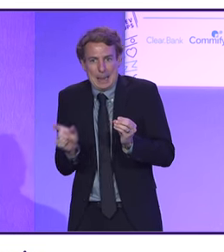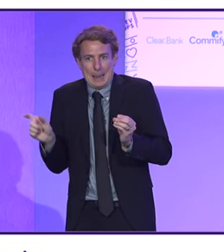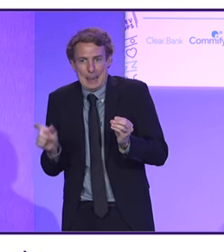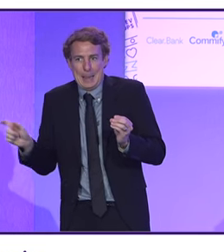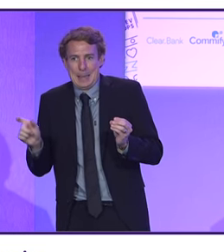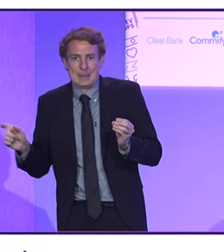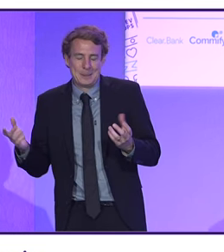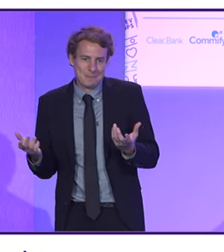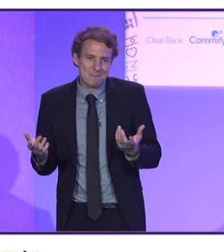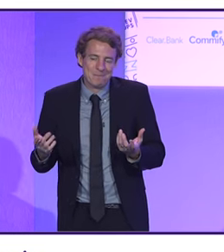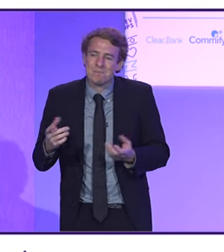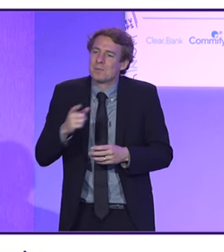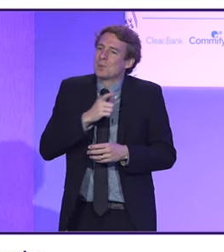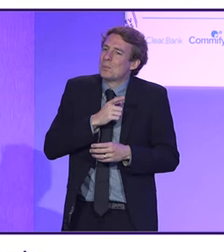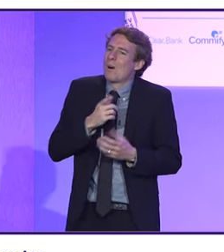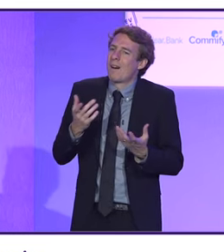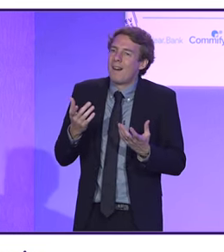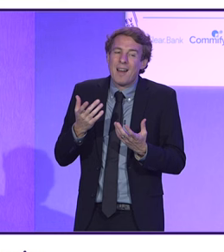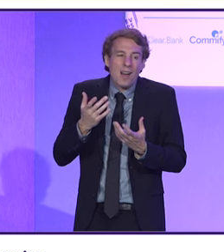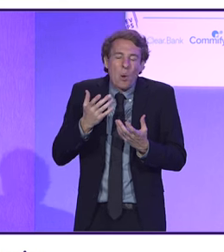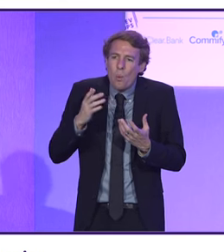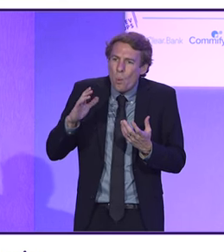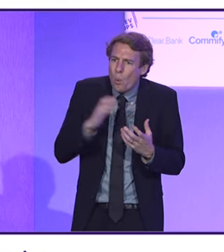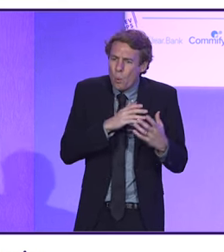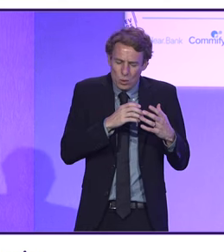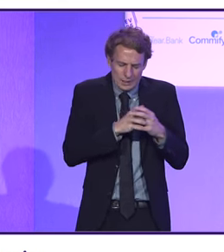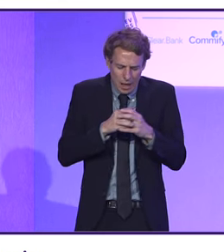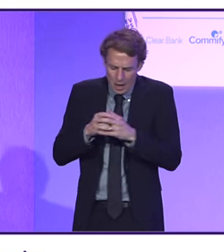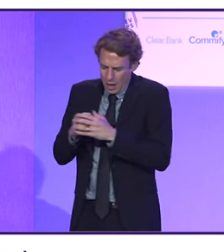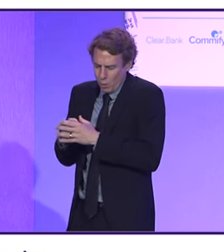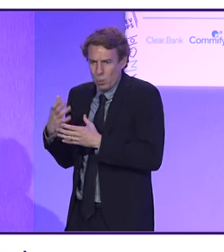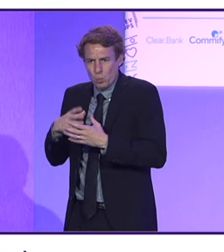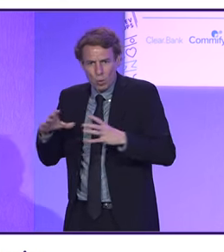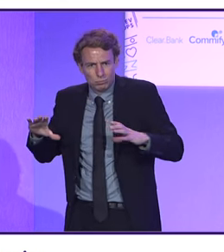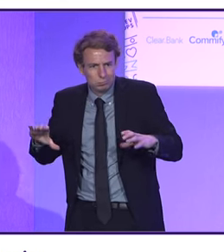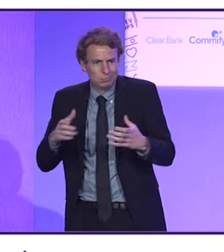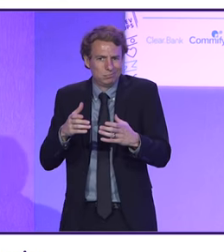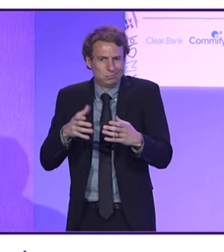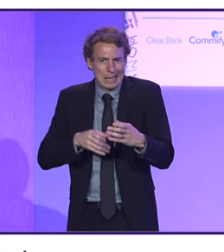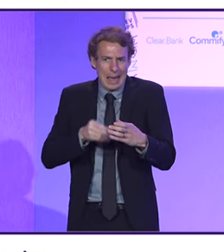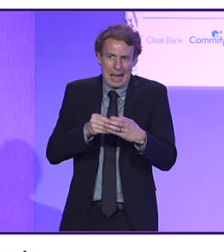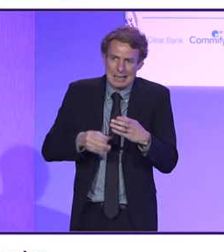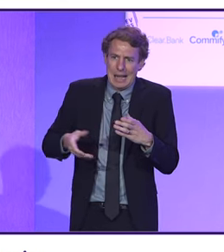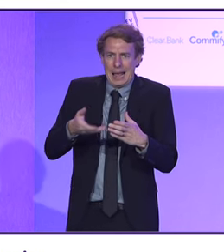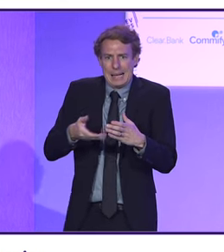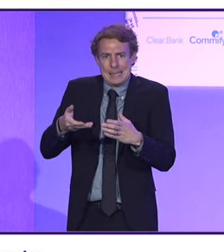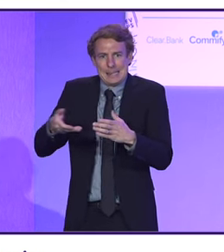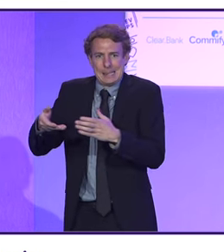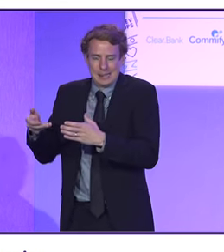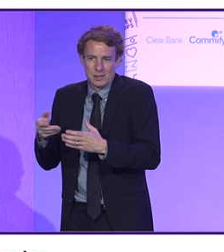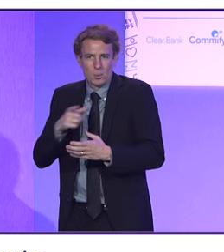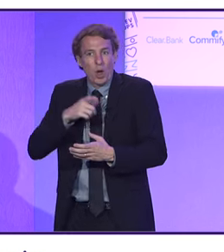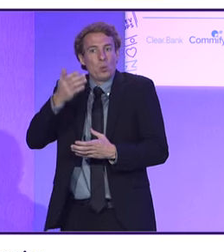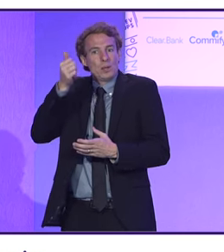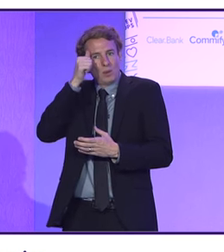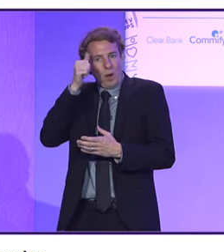we're trying to do is classify every piece of silo that we want to break down, because we've seen the power of breaking these down, of reducing that